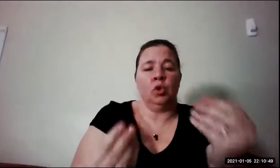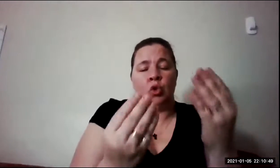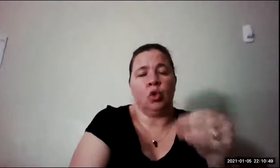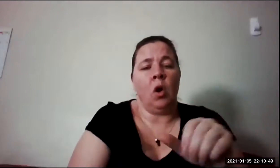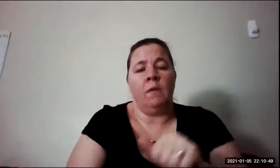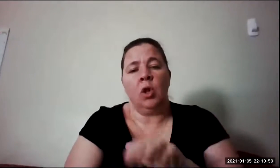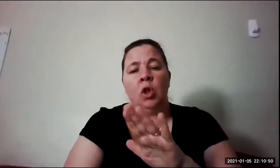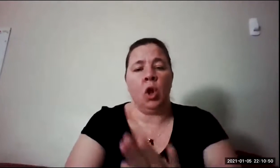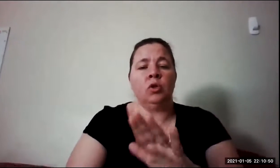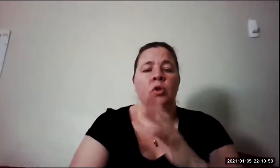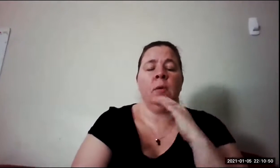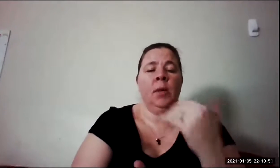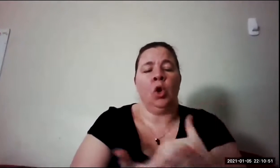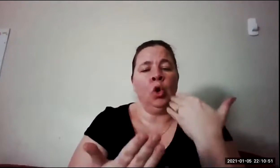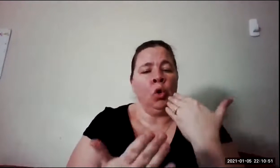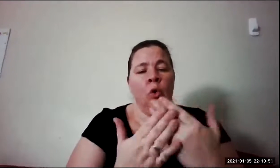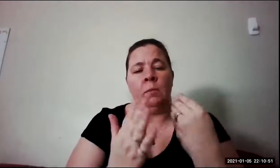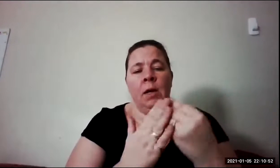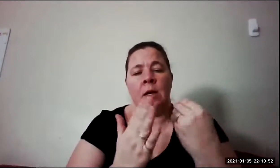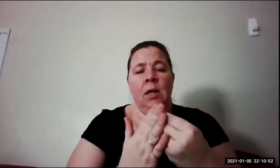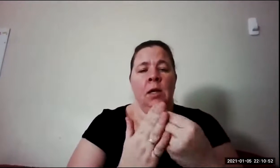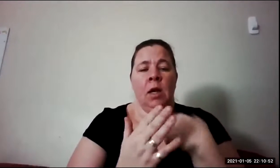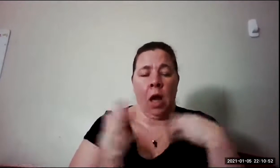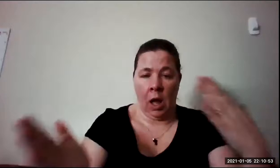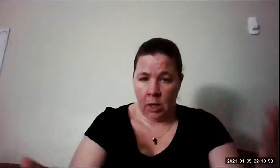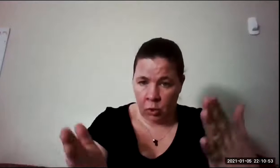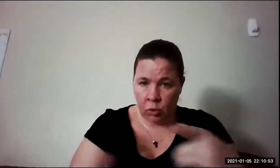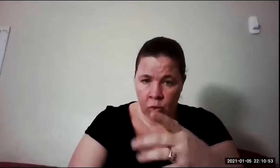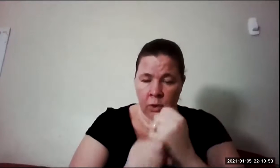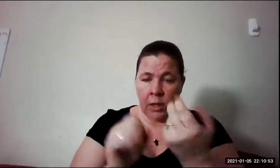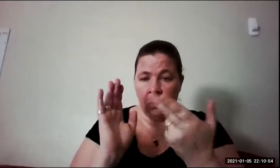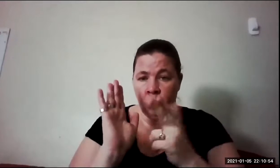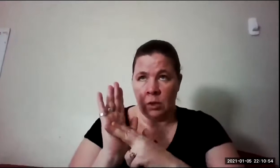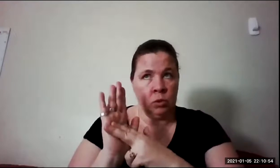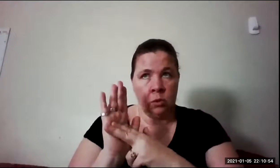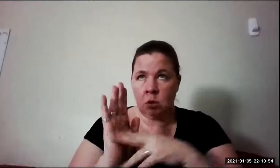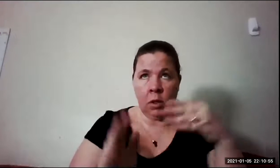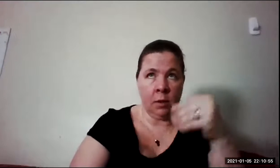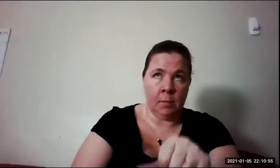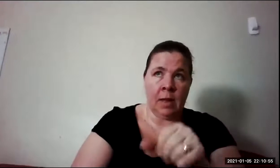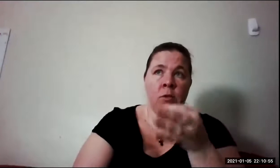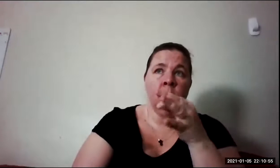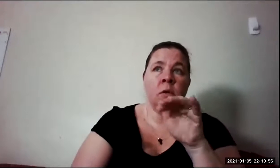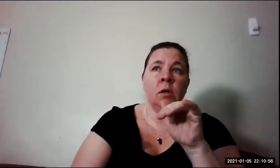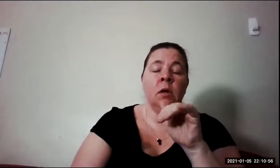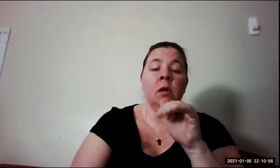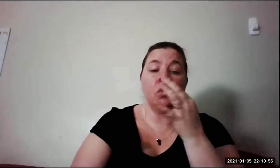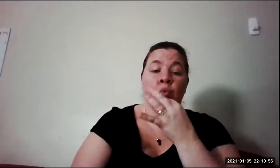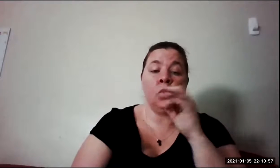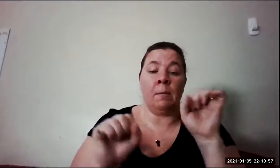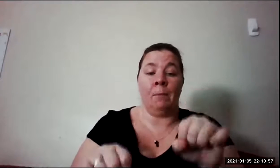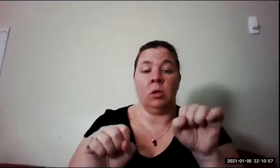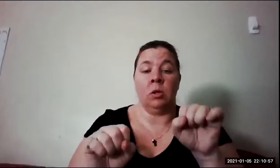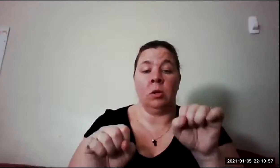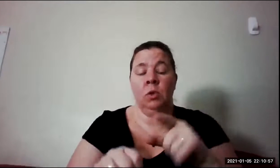earning such good money. So I do encourage you to get registered and paid as soon as possible so that you can